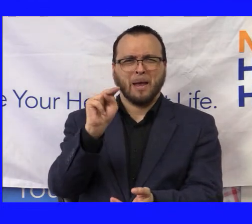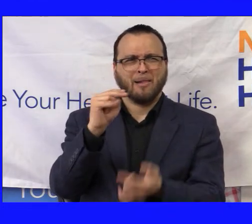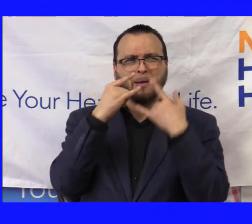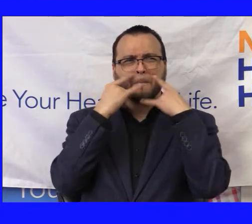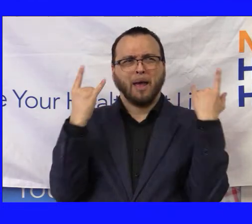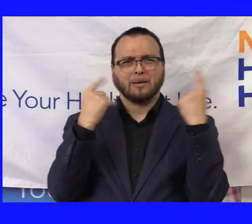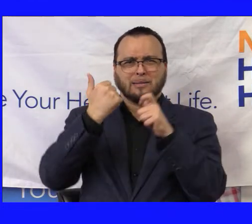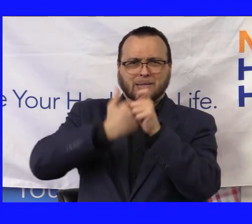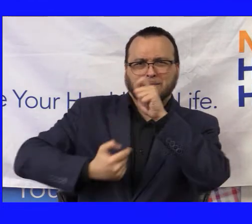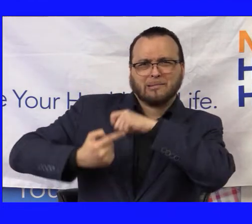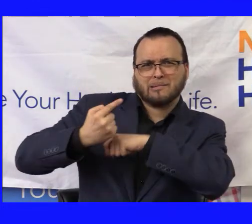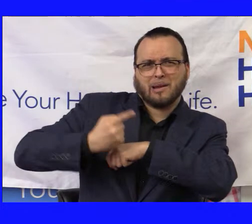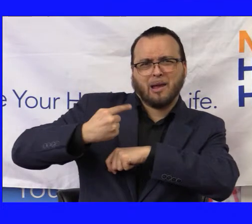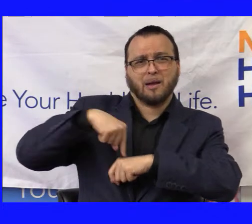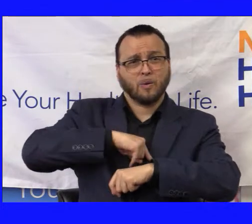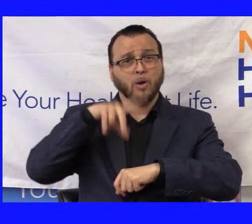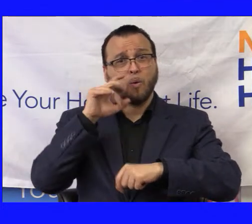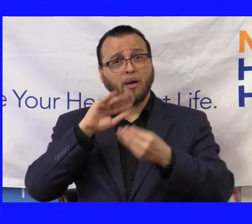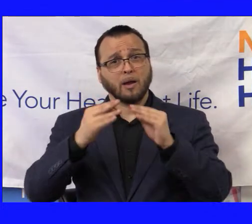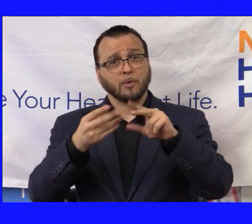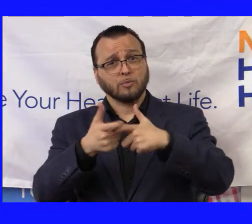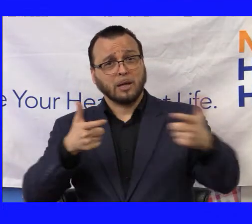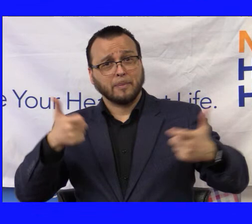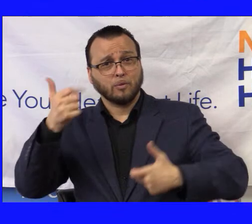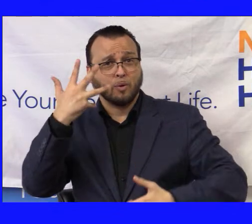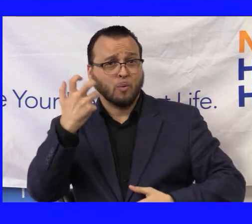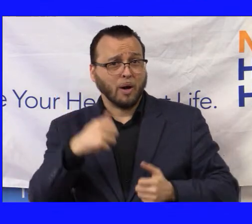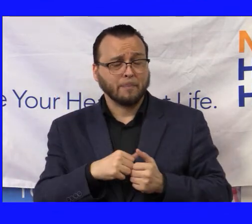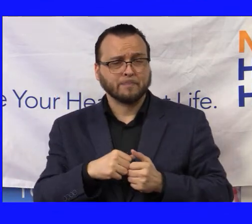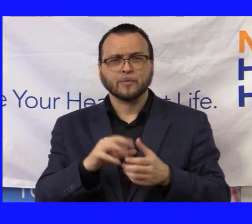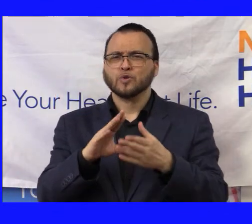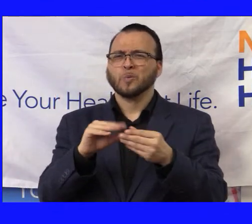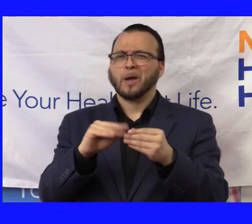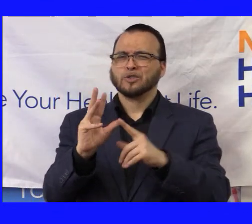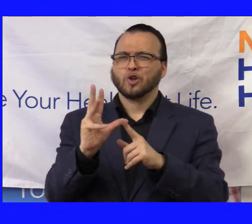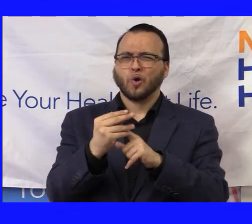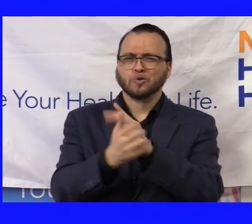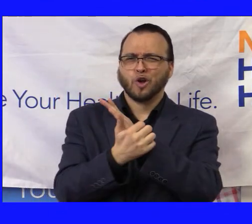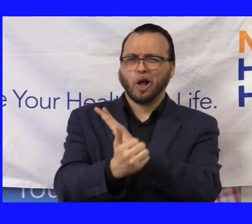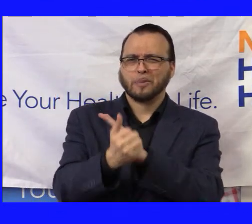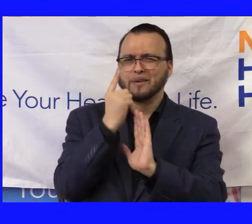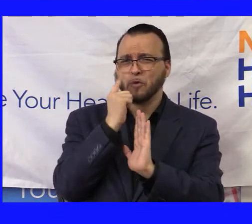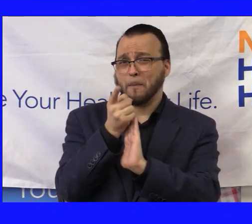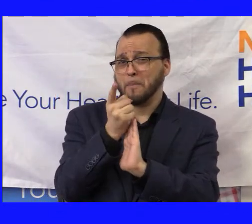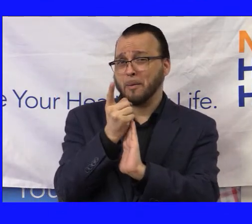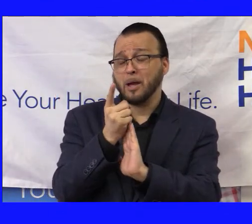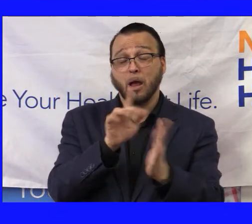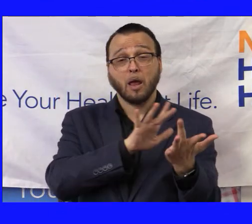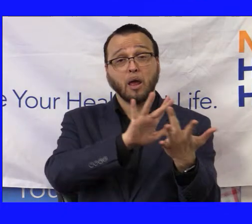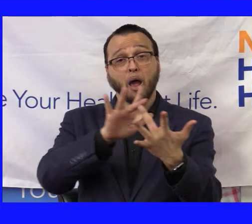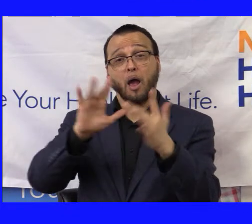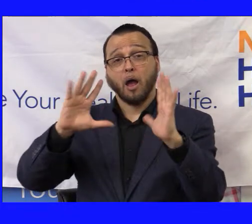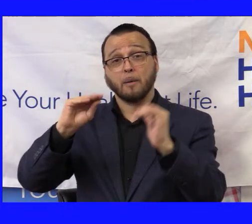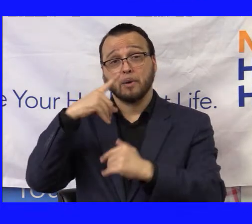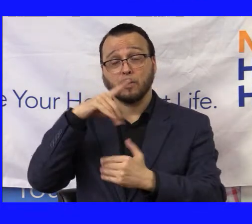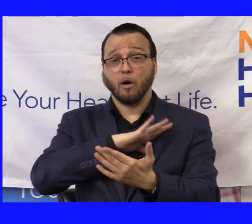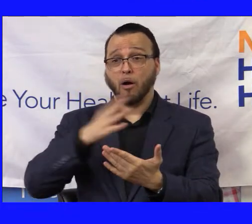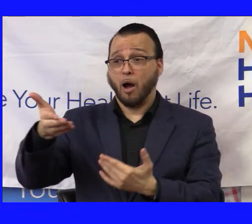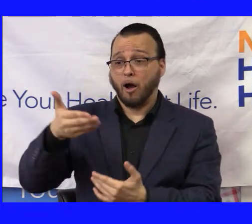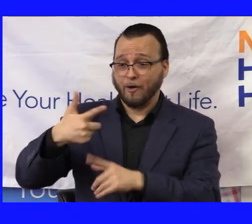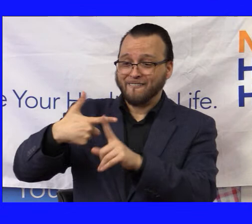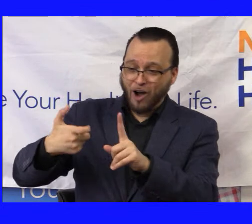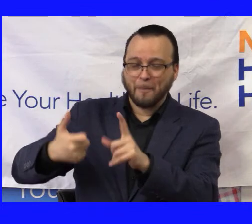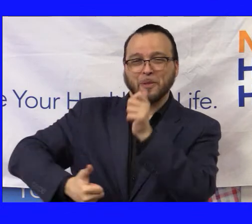more of that. To mention cultural competency for a moment, the canvassing firms hire directly from our most impacted areas.